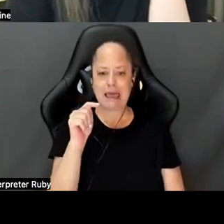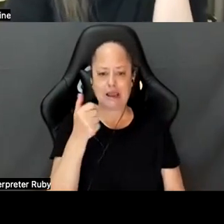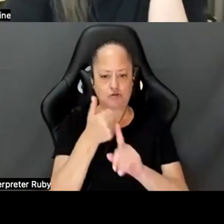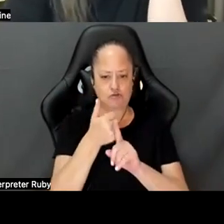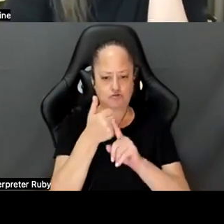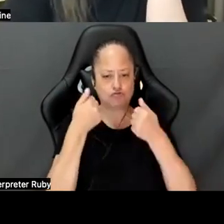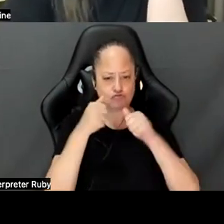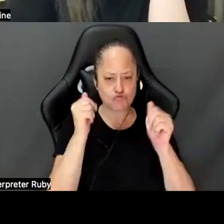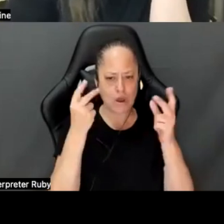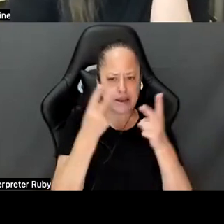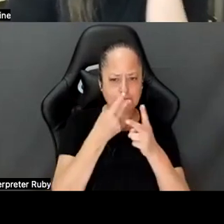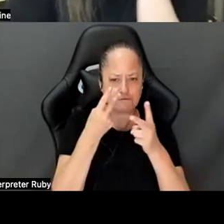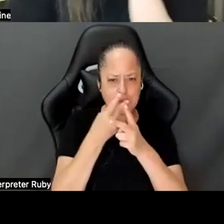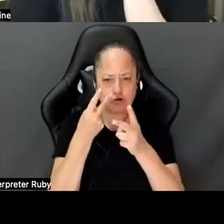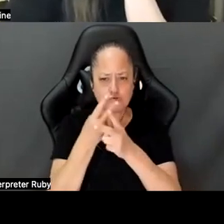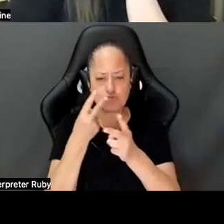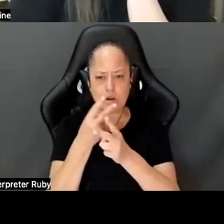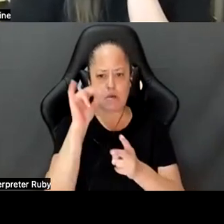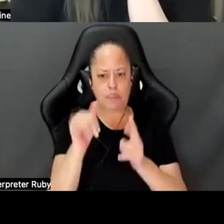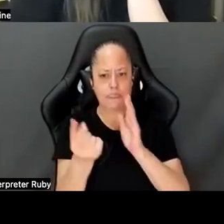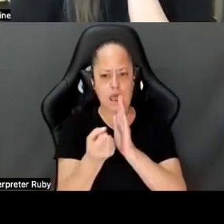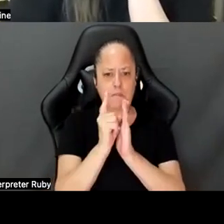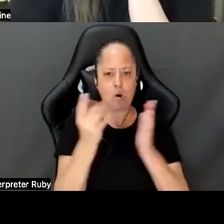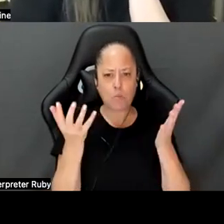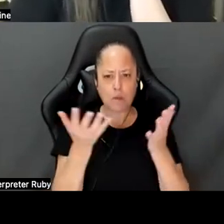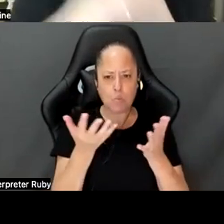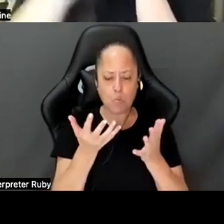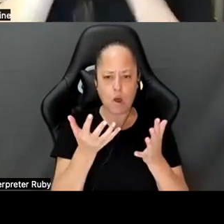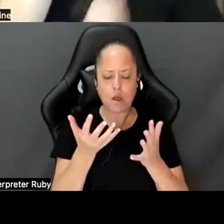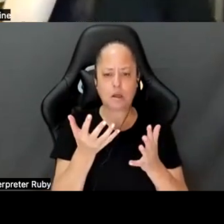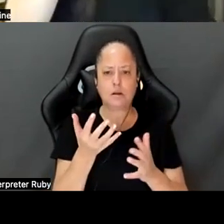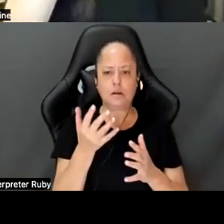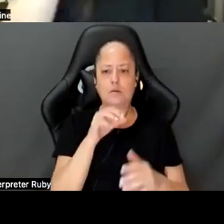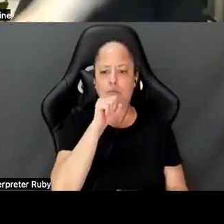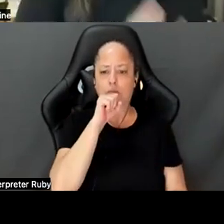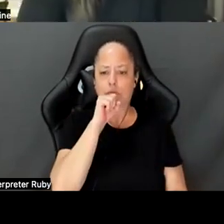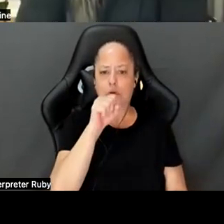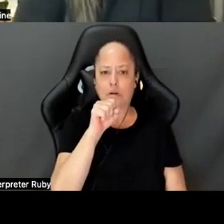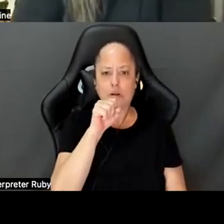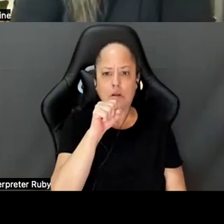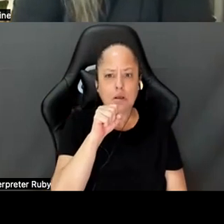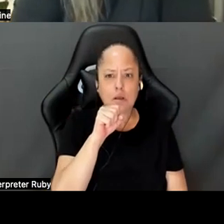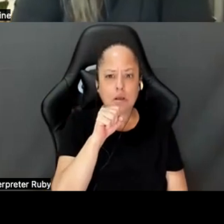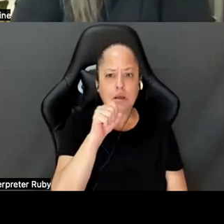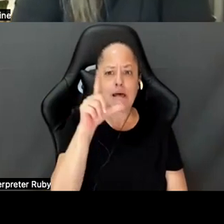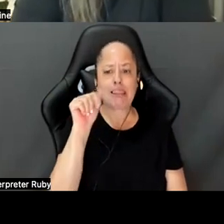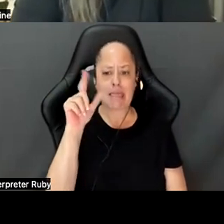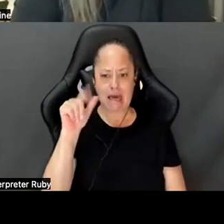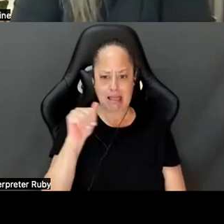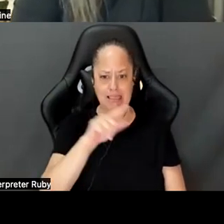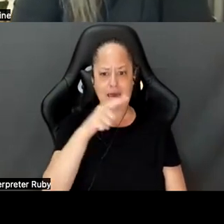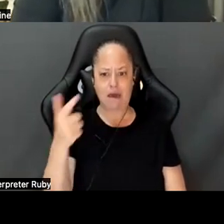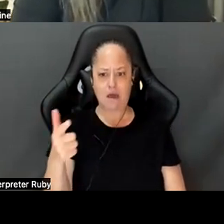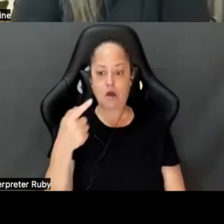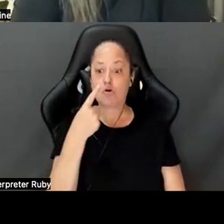to figure out in that moment what it is. Lala, I would love to go to you with any red flags or